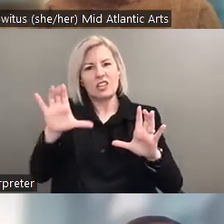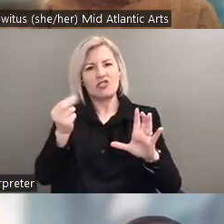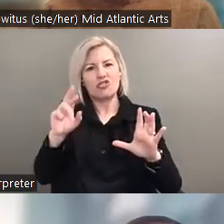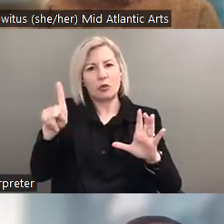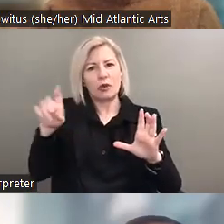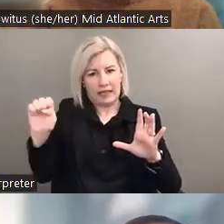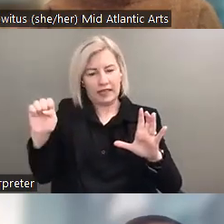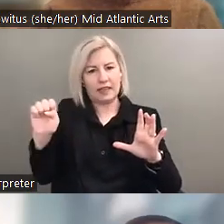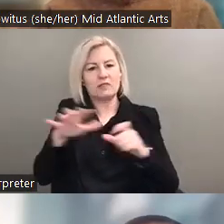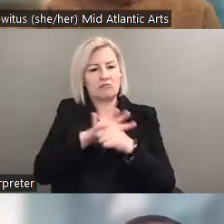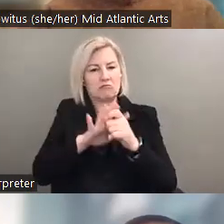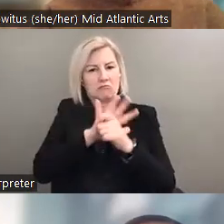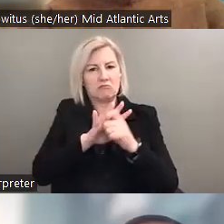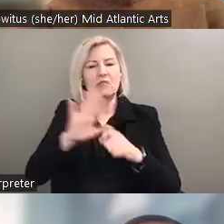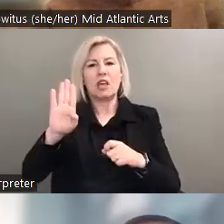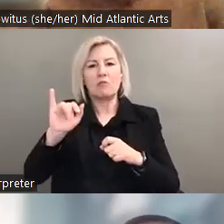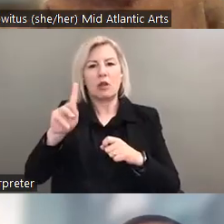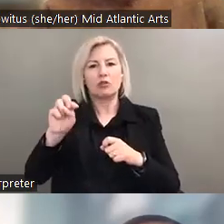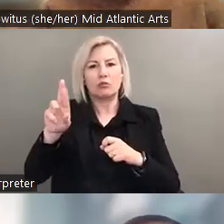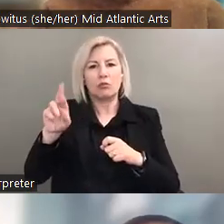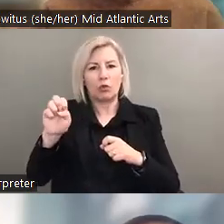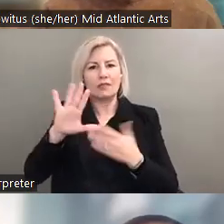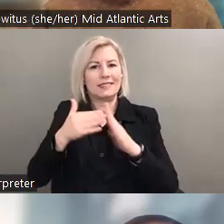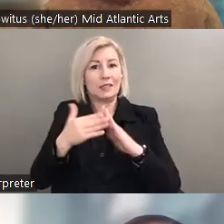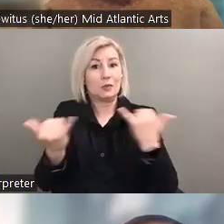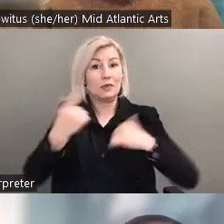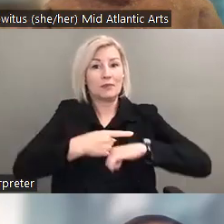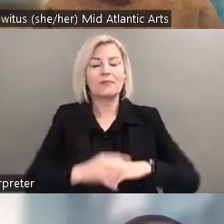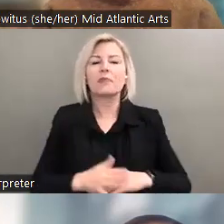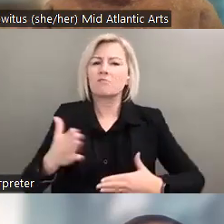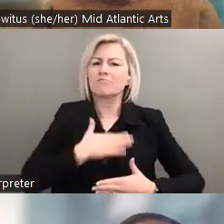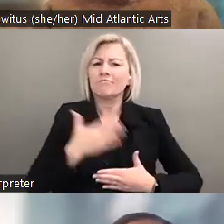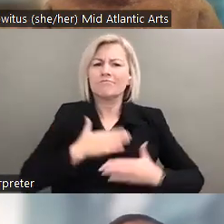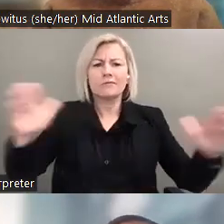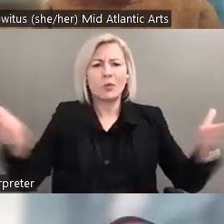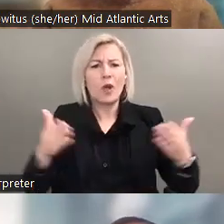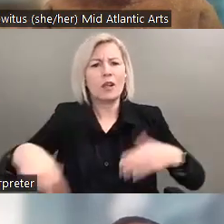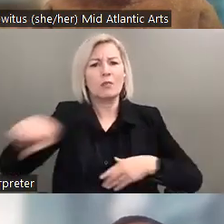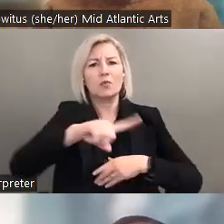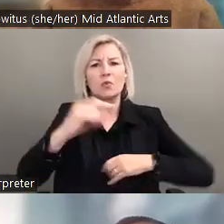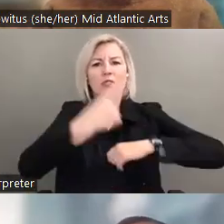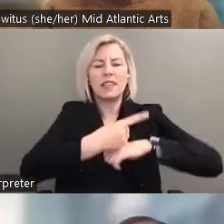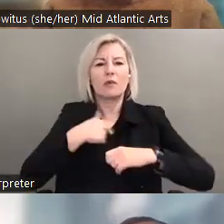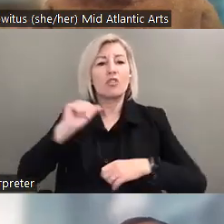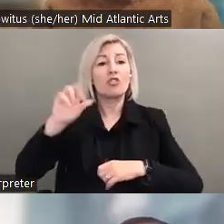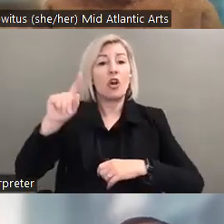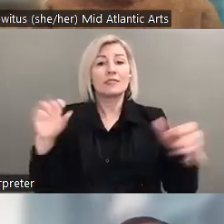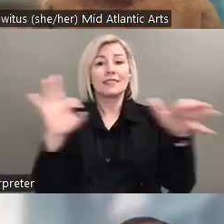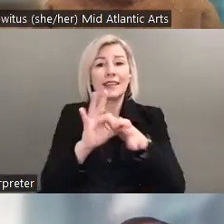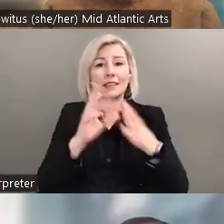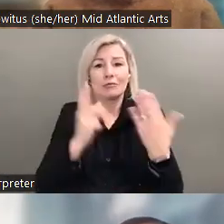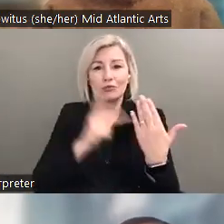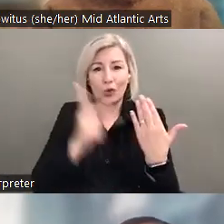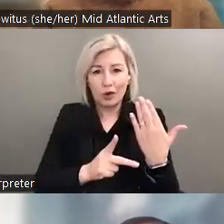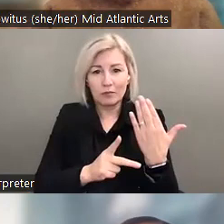in Baltimore City today. I'm happy to welcome you to today's webinar on the ArtsCONNECT program. I'm